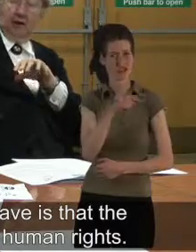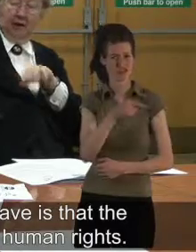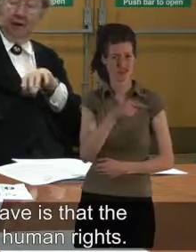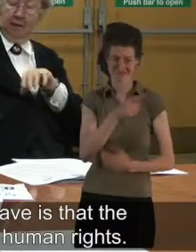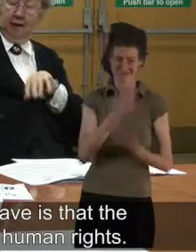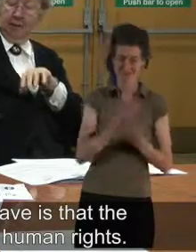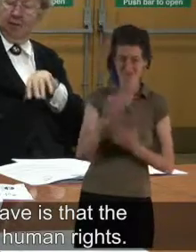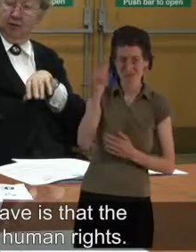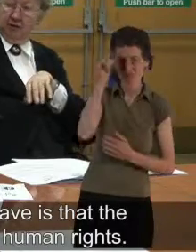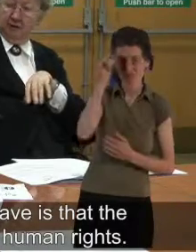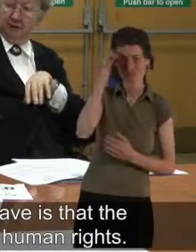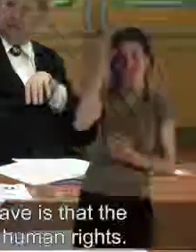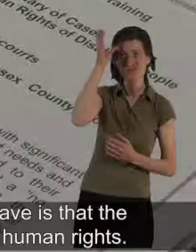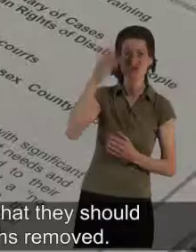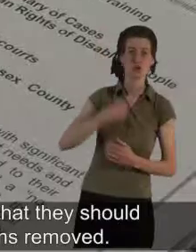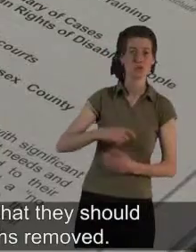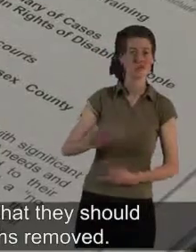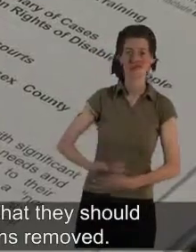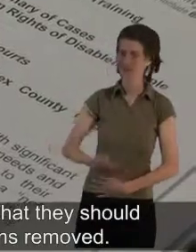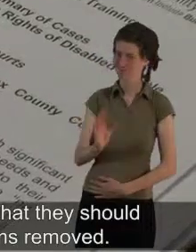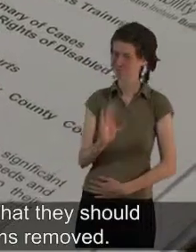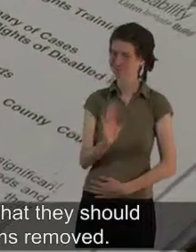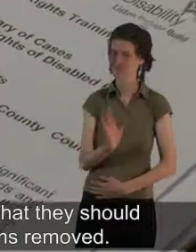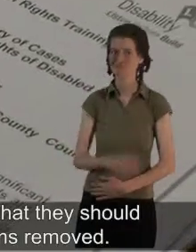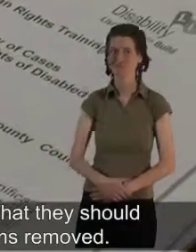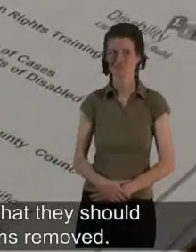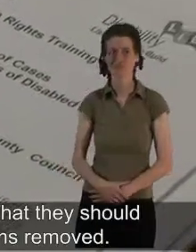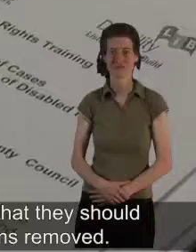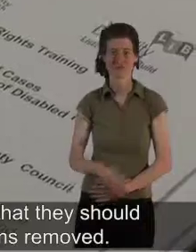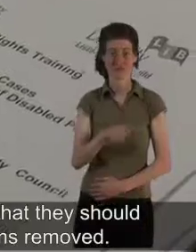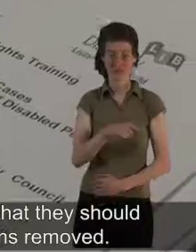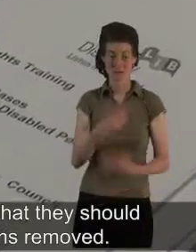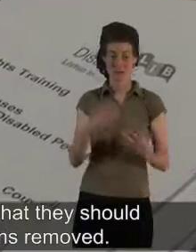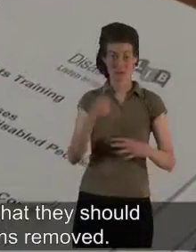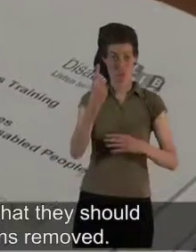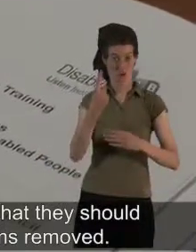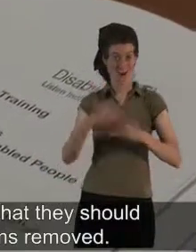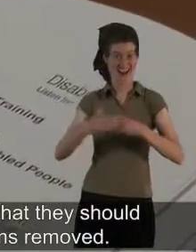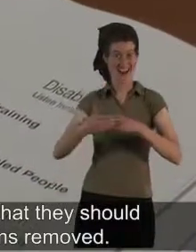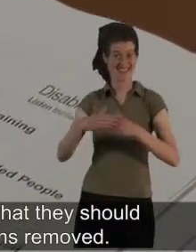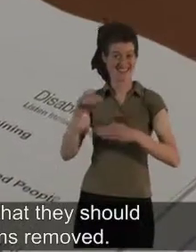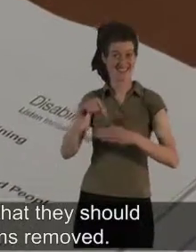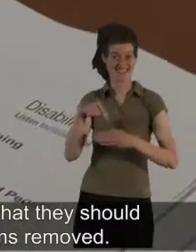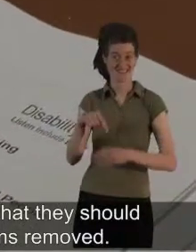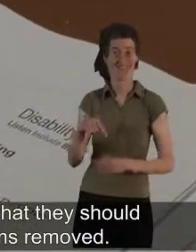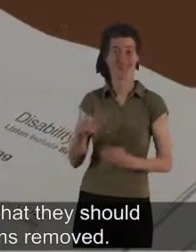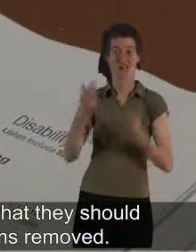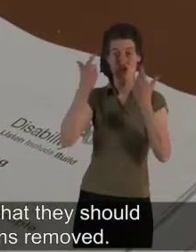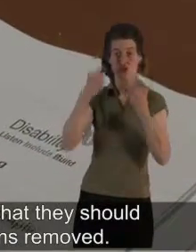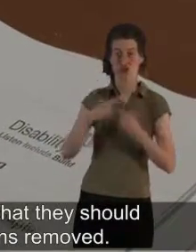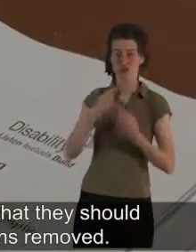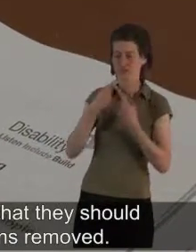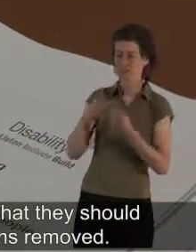know very little about human rights. In this case, the judge declared that they should have their life support